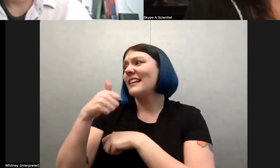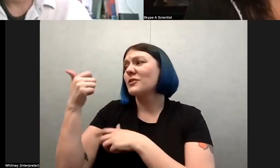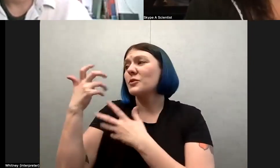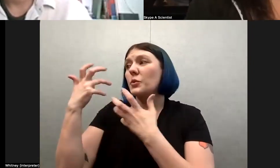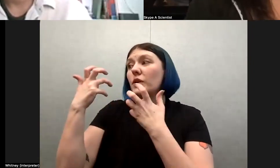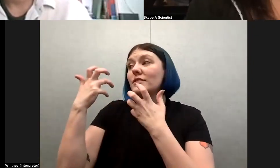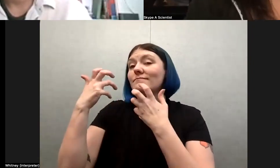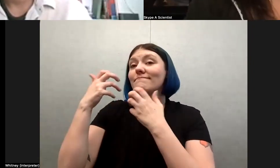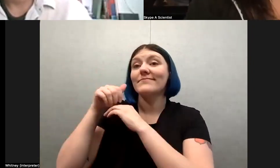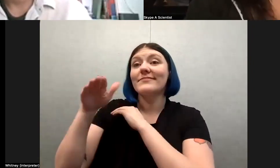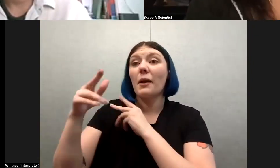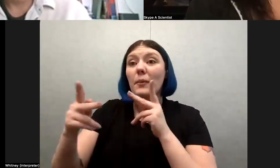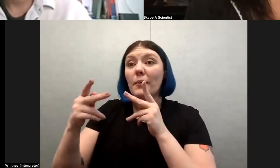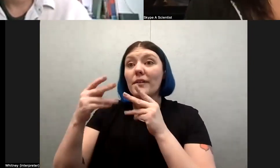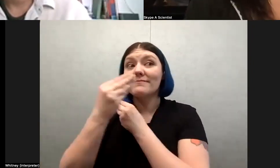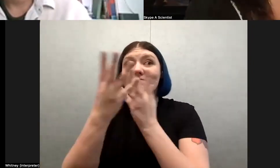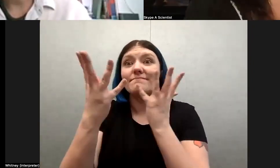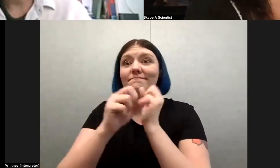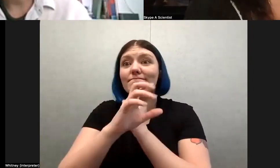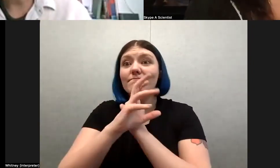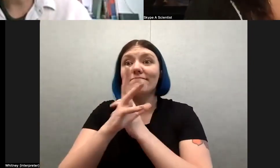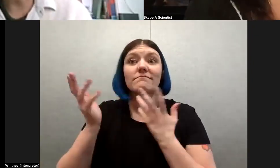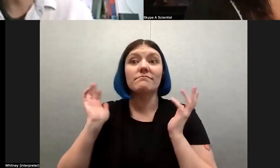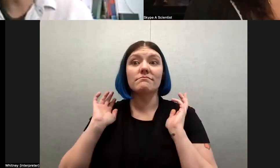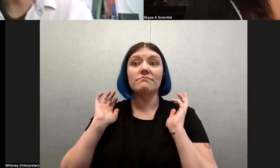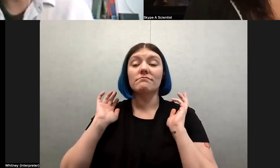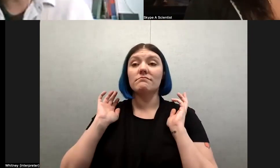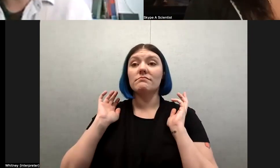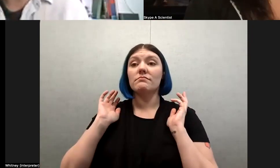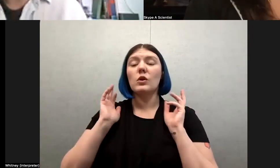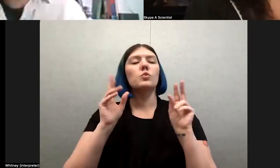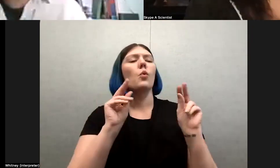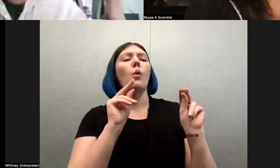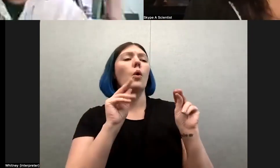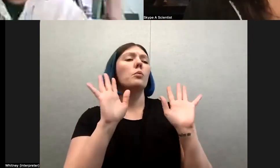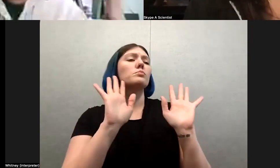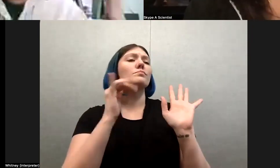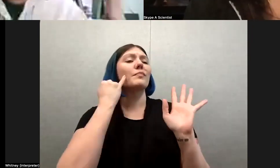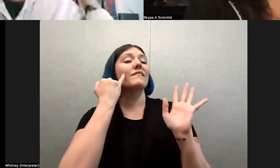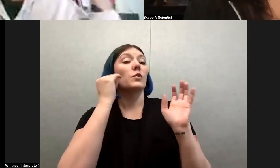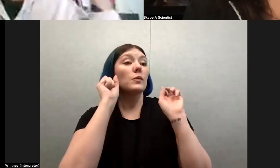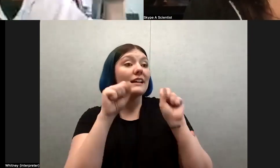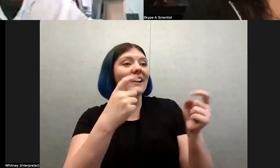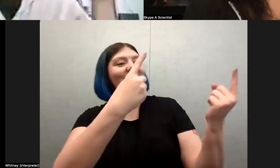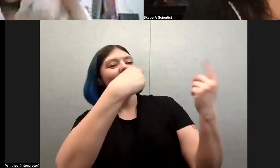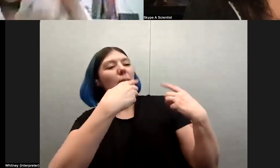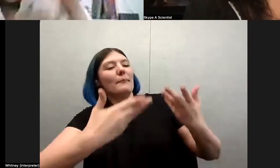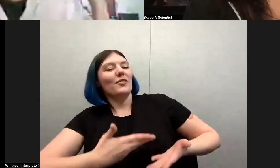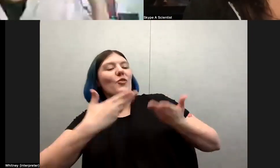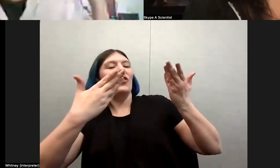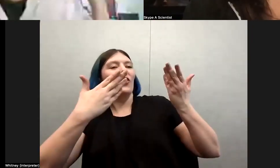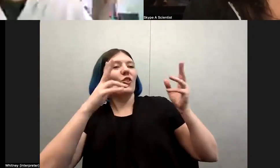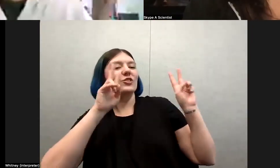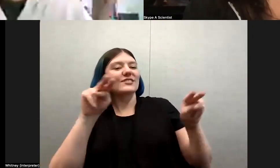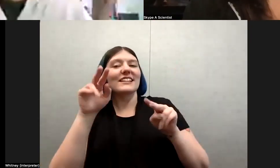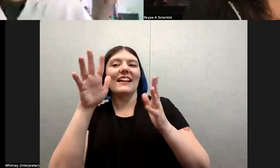folks before we say goodbye? No, just if you ever get the chance, come down to Everglades National Park, come check out the alligators.